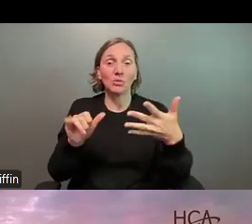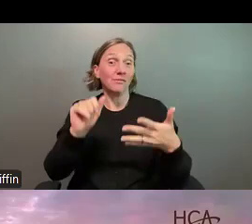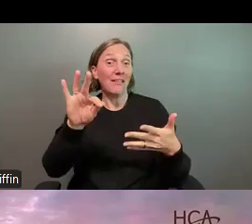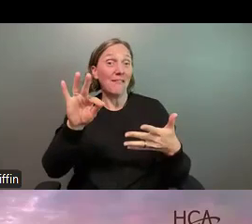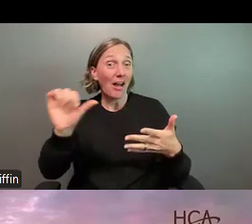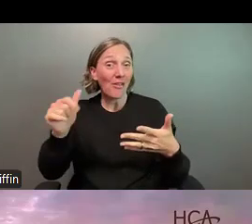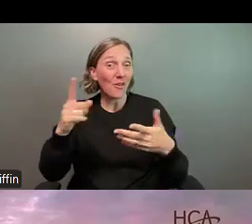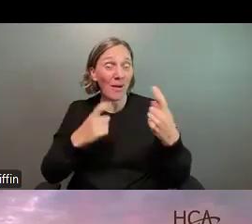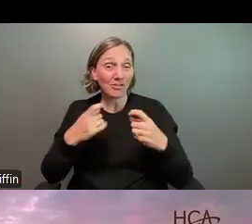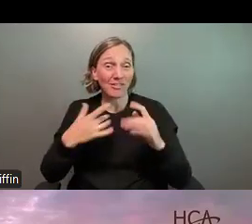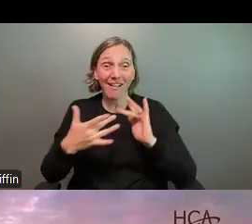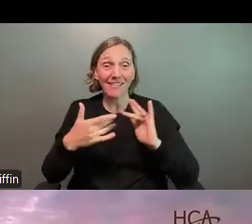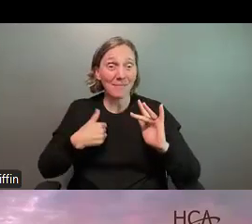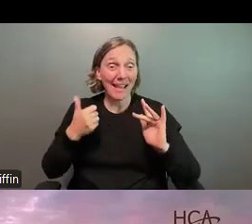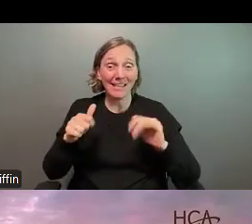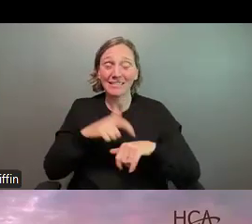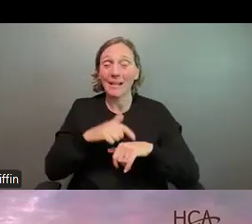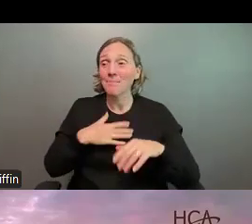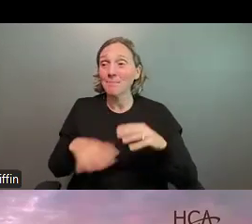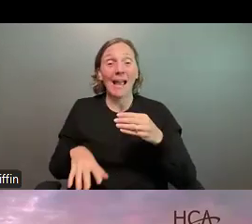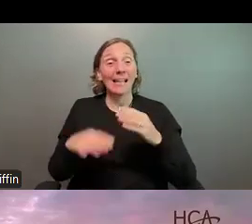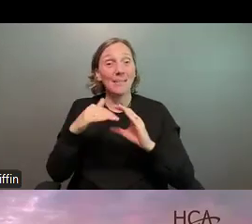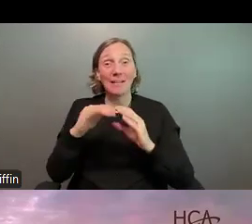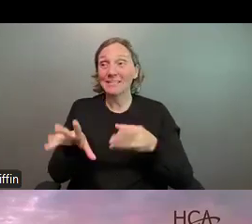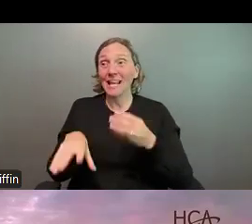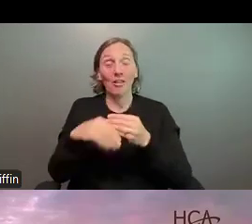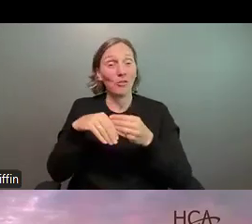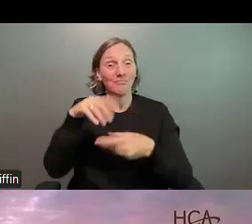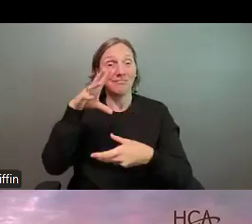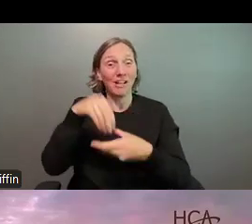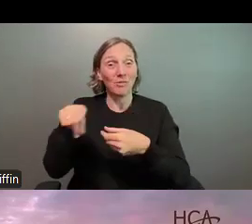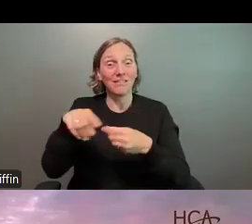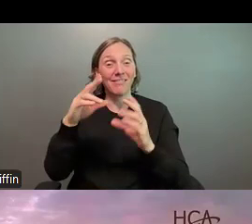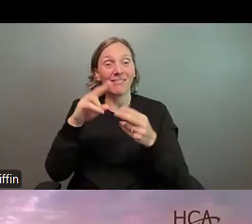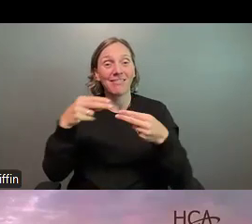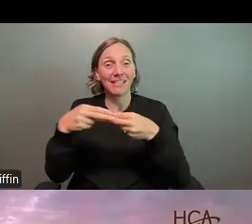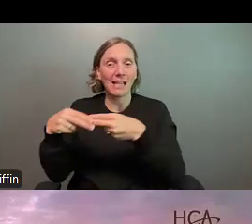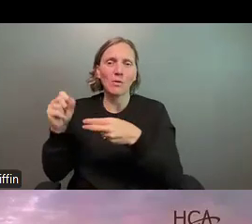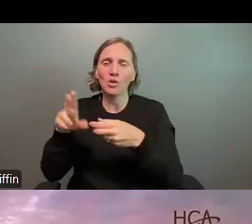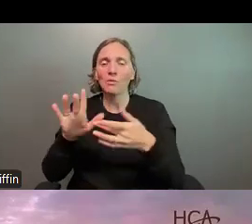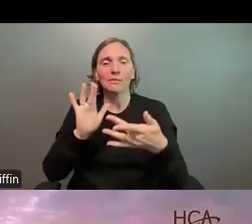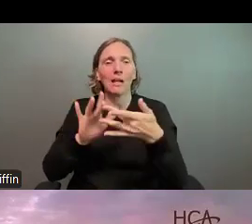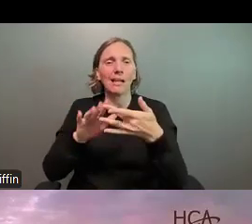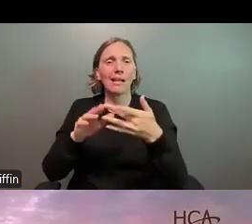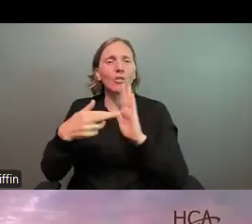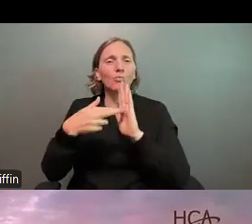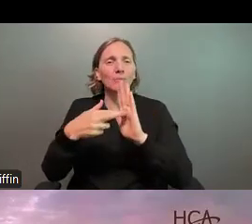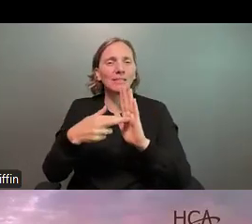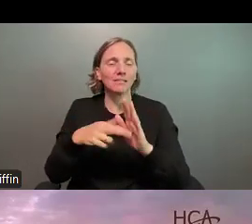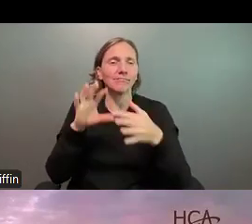any questions. My email is included on the slide, or you're welcome to reach out to your provider relations representative. Thank you.